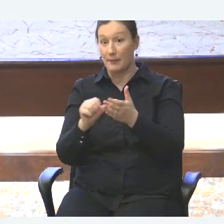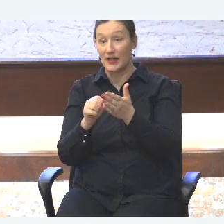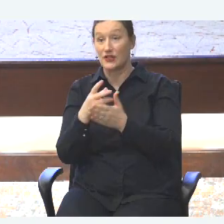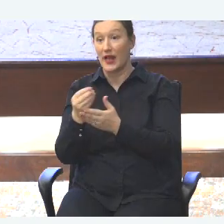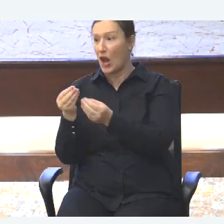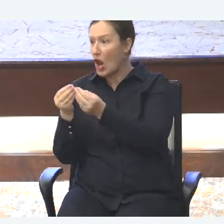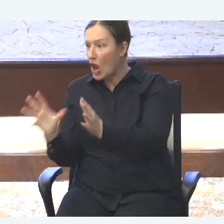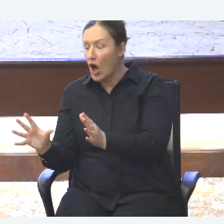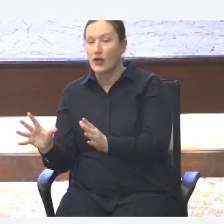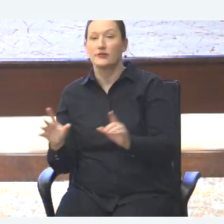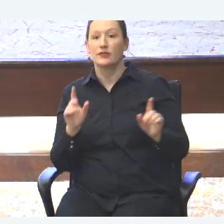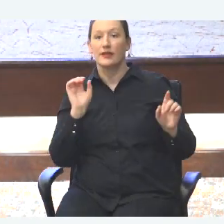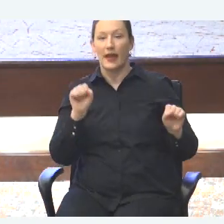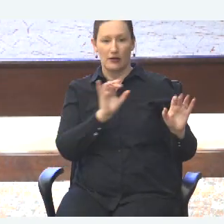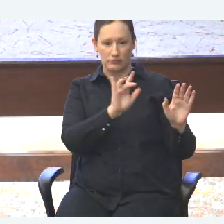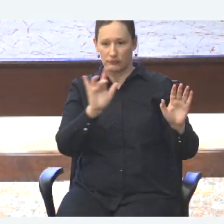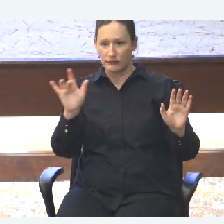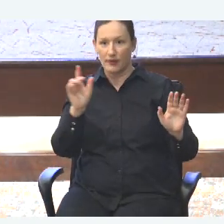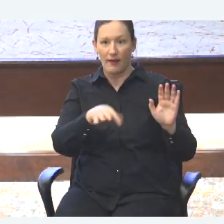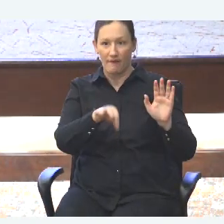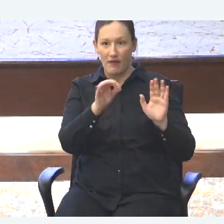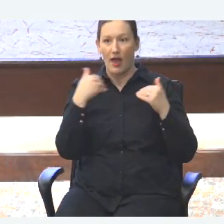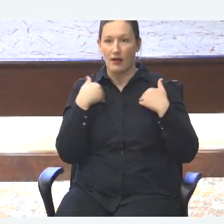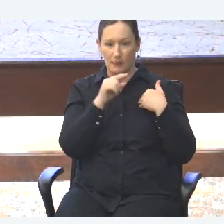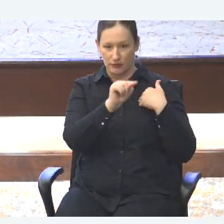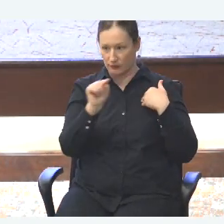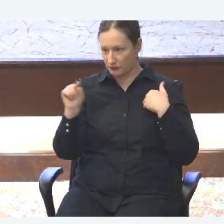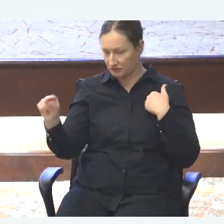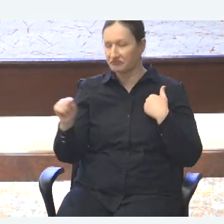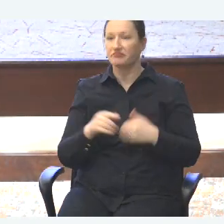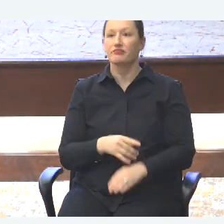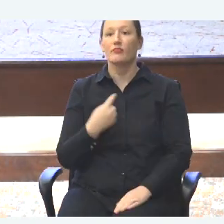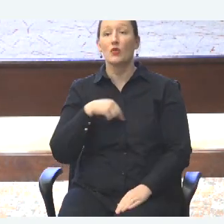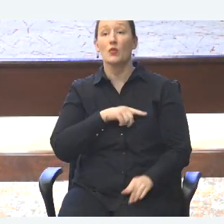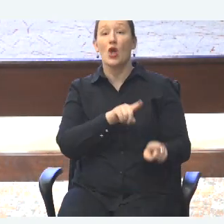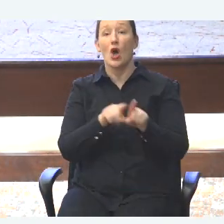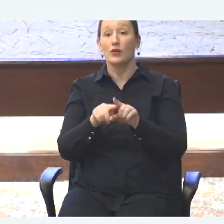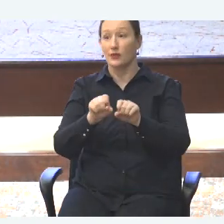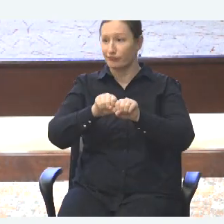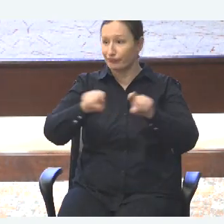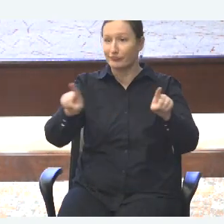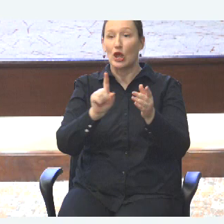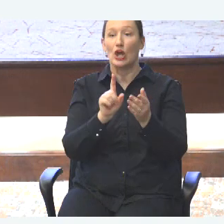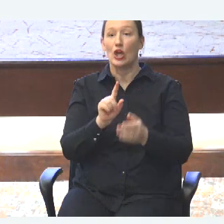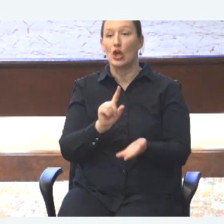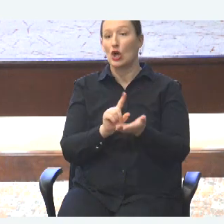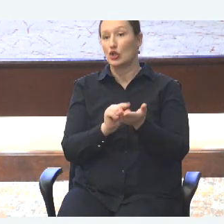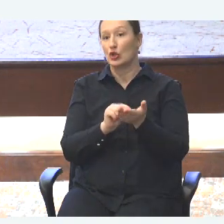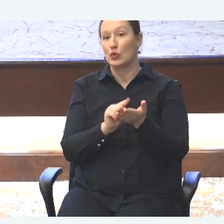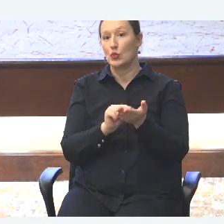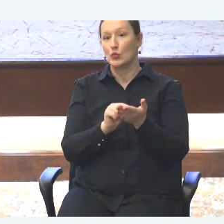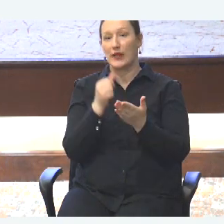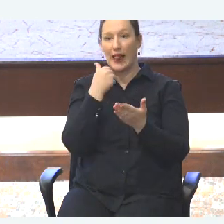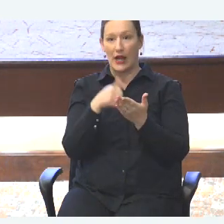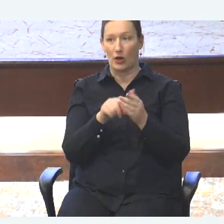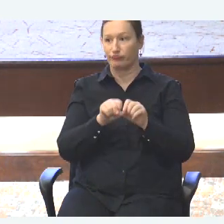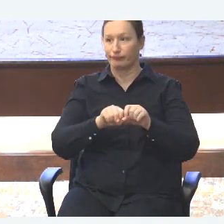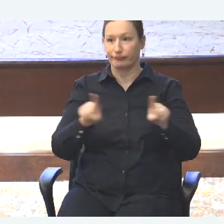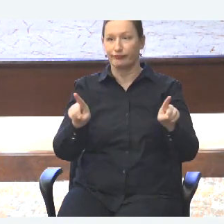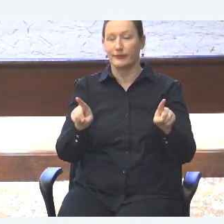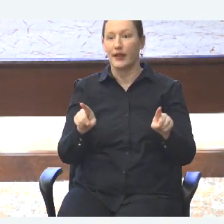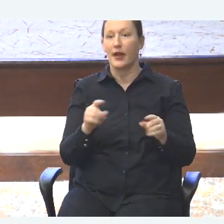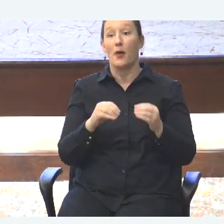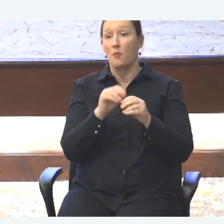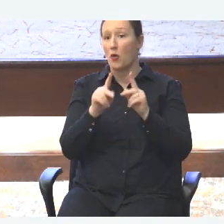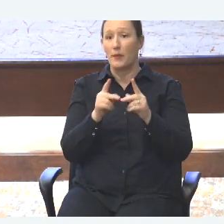We have weekly, monthly, and an urgent newsletter that goes out. Newsletters currently reach approximately 500 people, but more people sign up